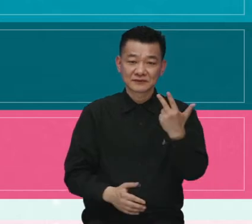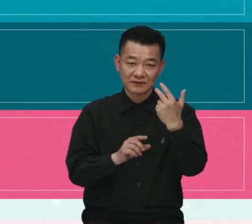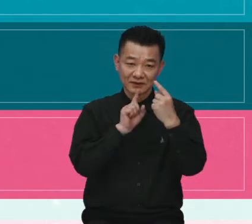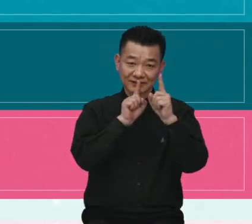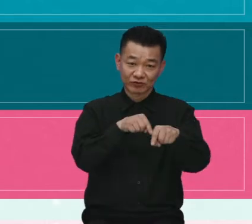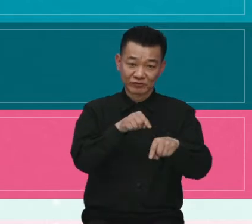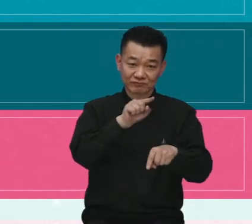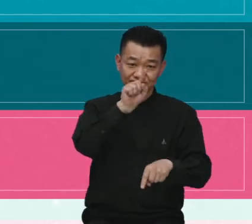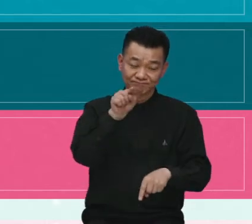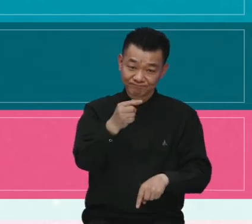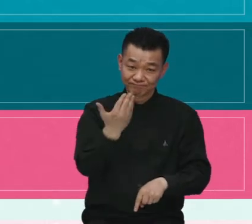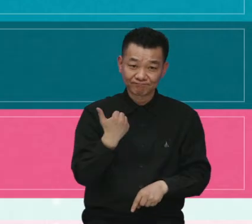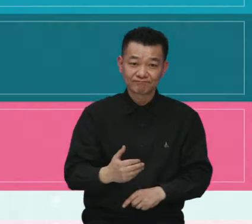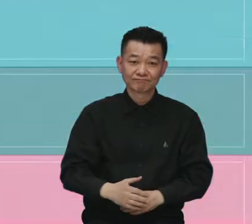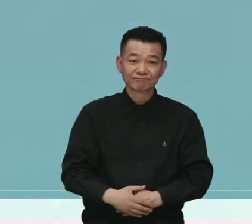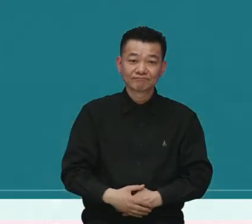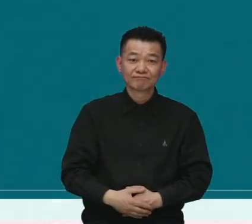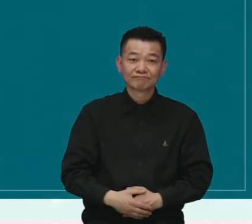What is your answer?